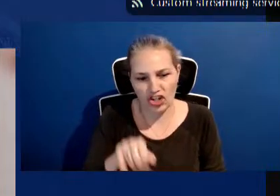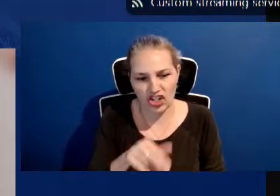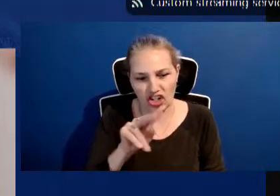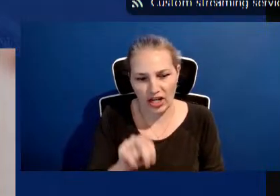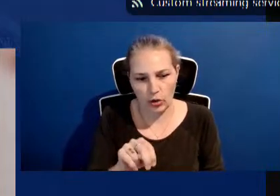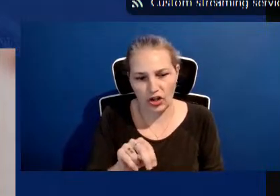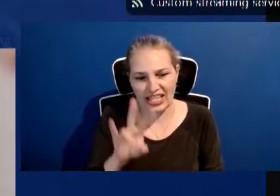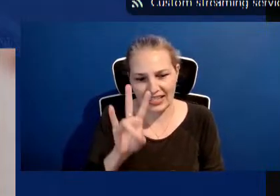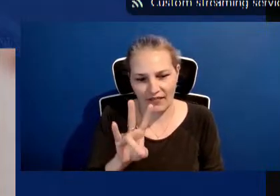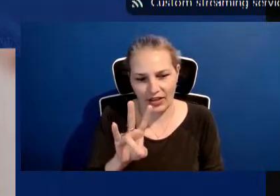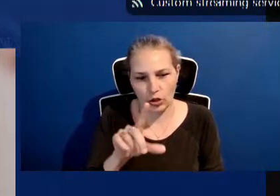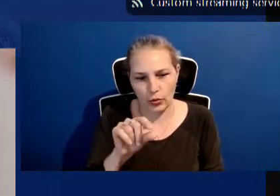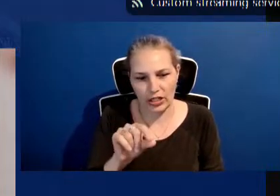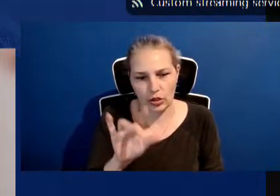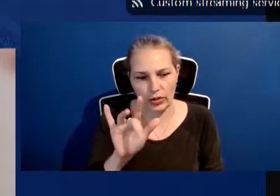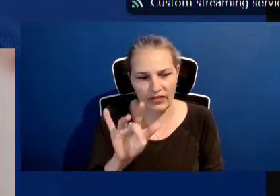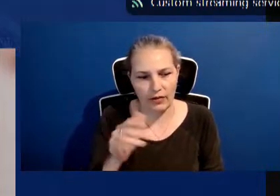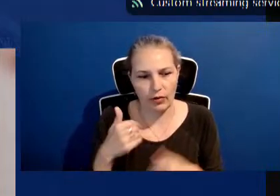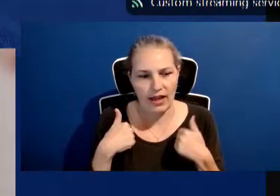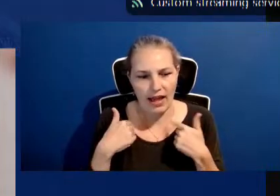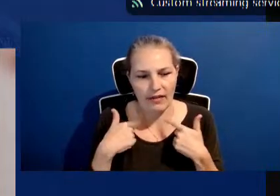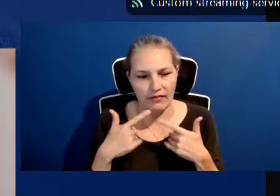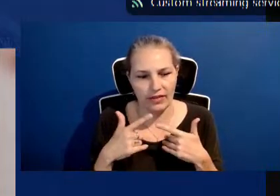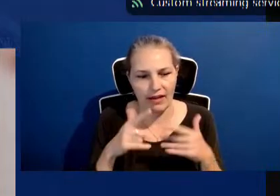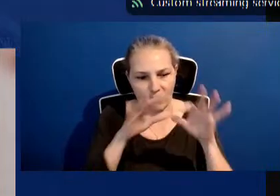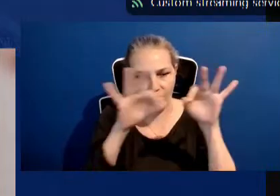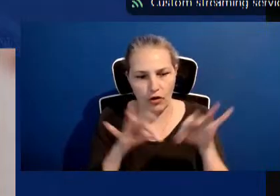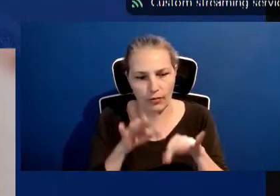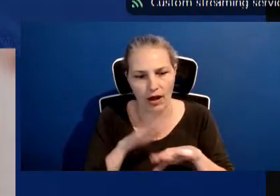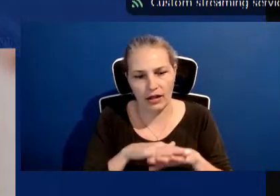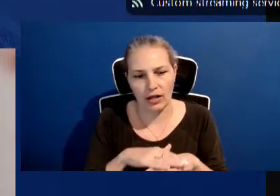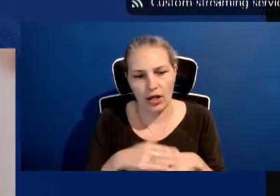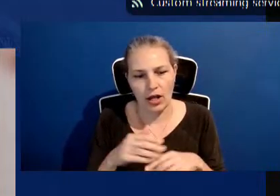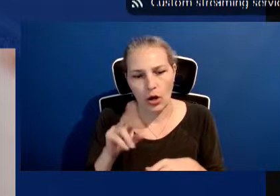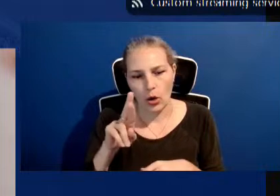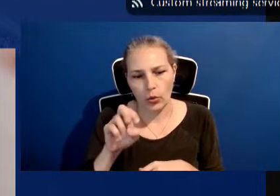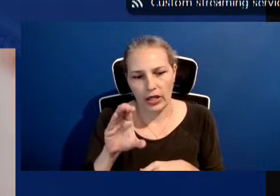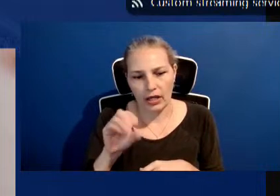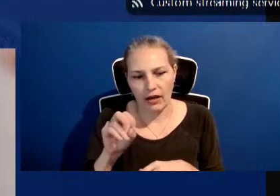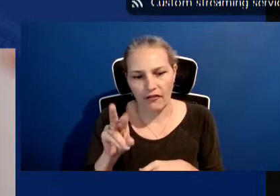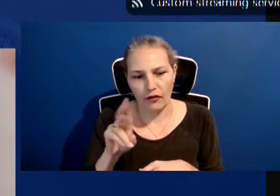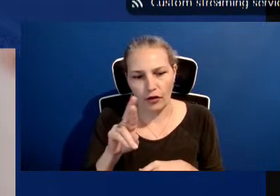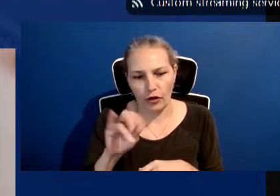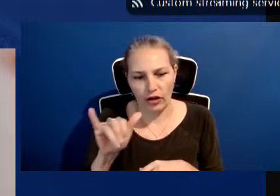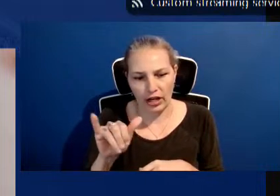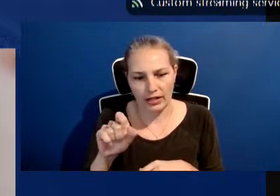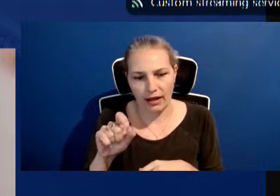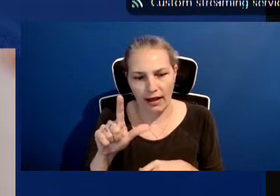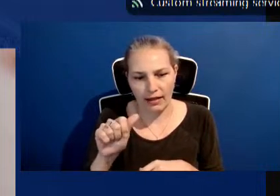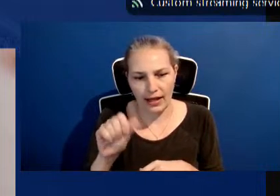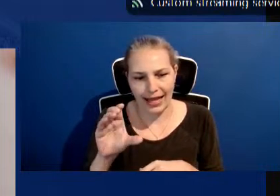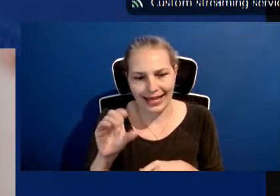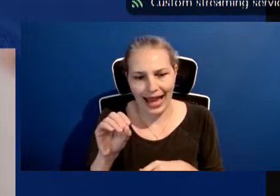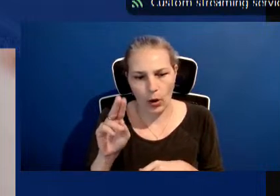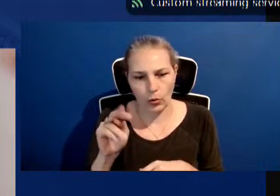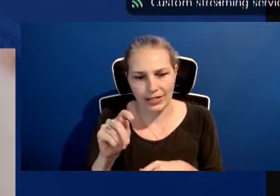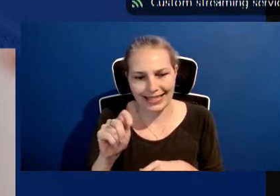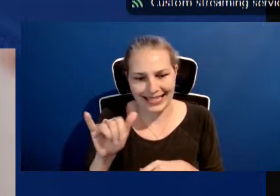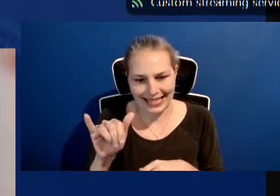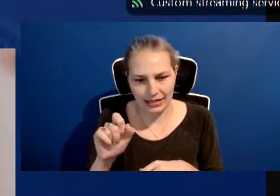recovery.lacounty.gov website under rebuilding. We have under permitting side, you'll see a fee waiver or